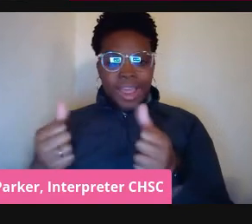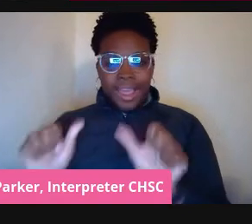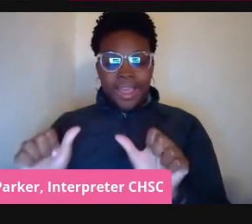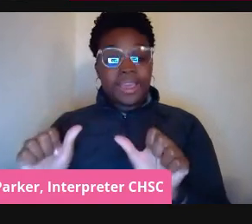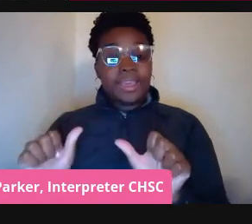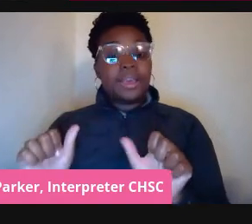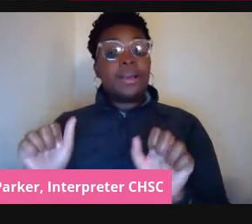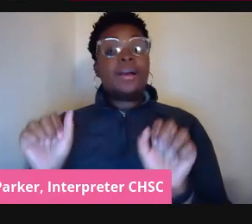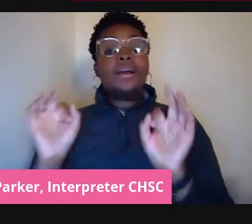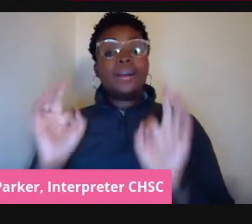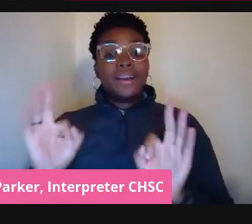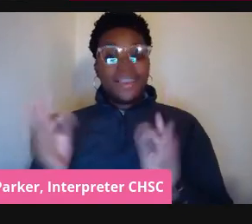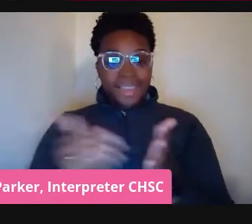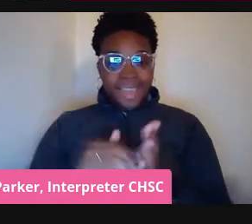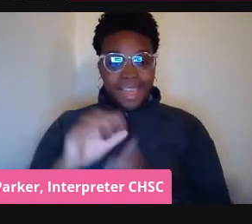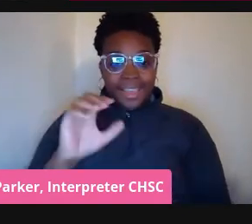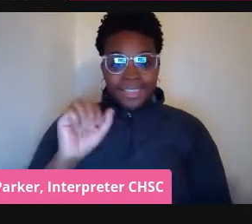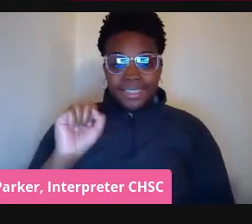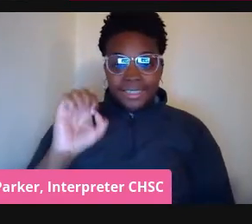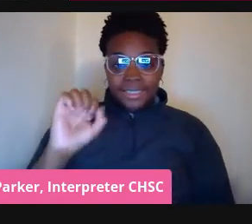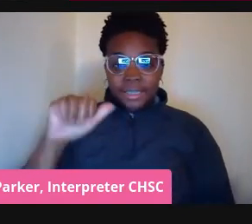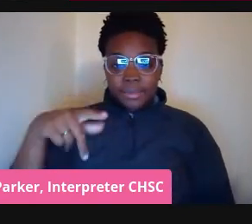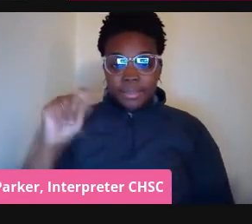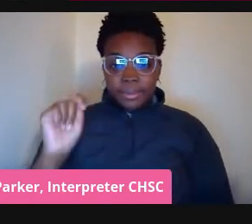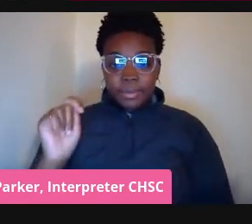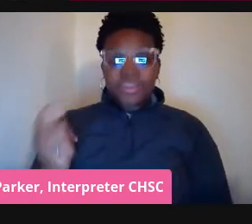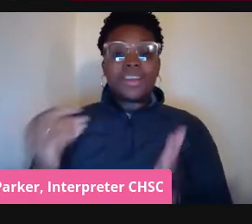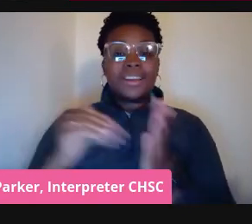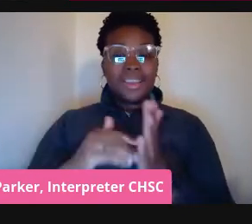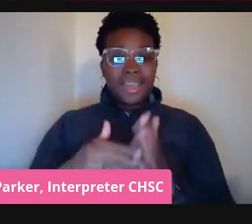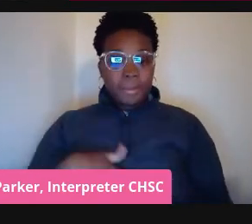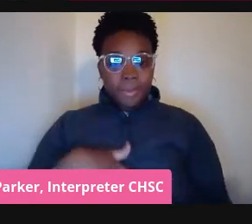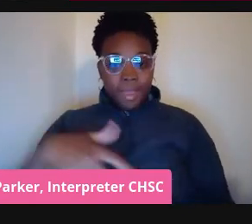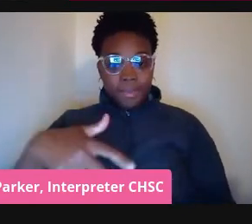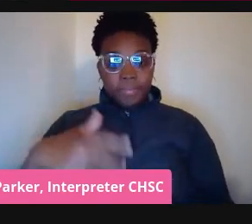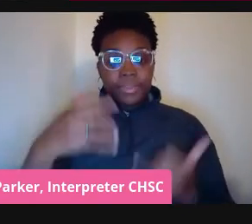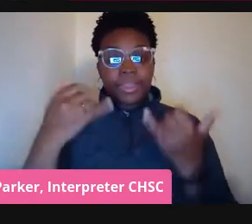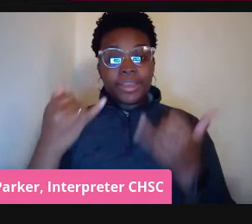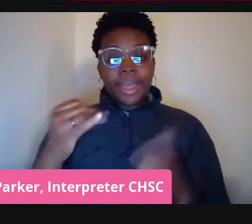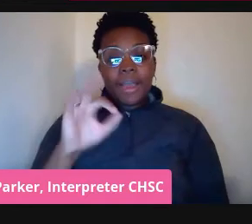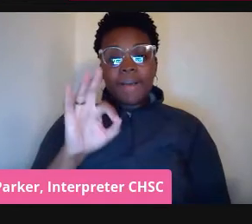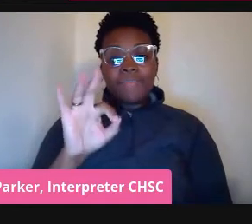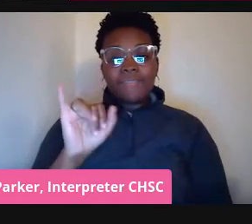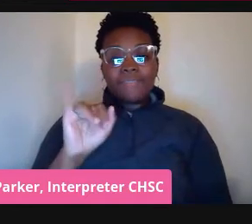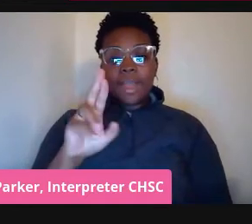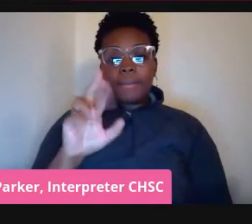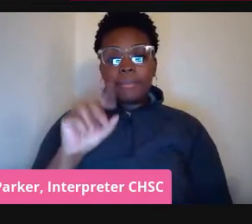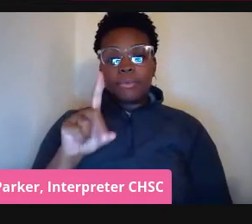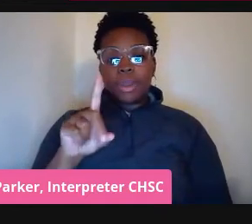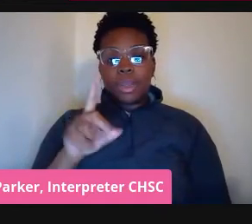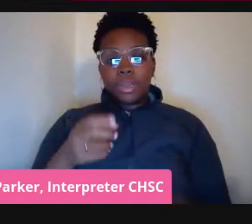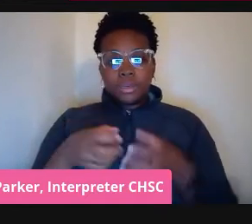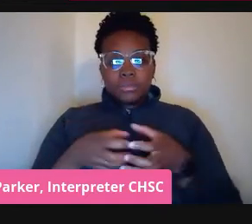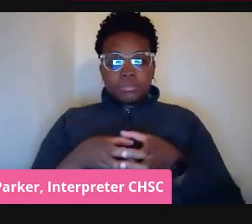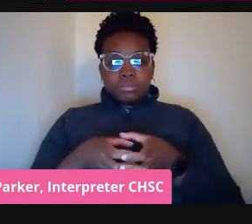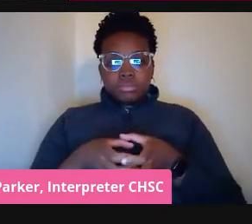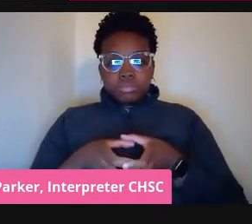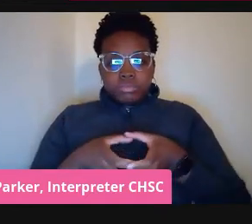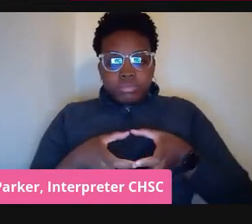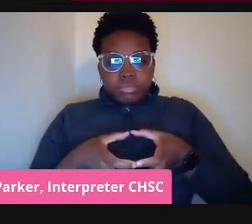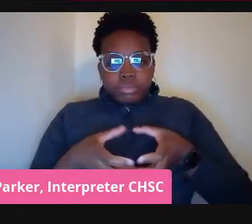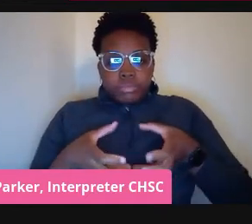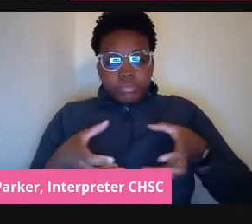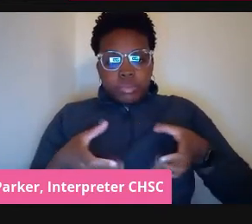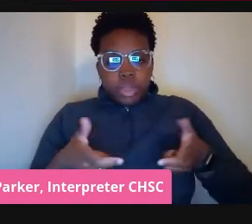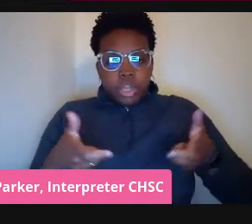in September, I got pregnant again. But this time my fibroids had gotten larger. So that time the